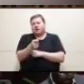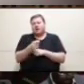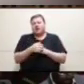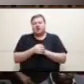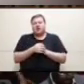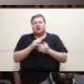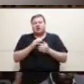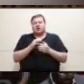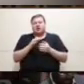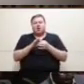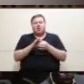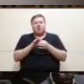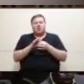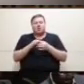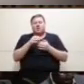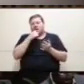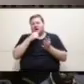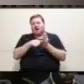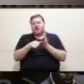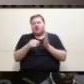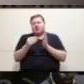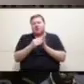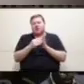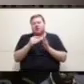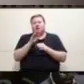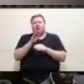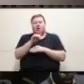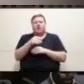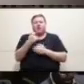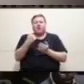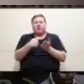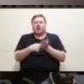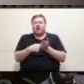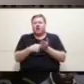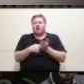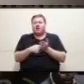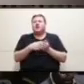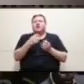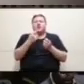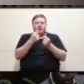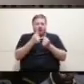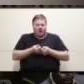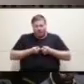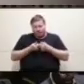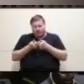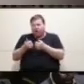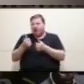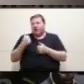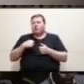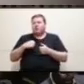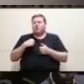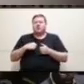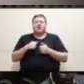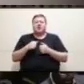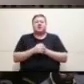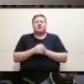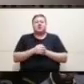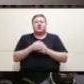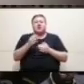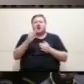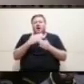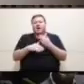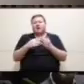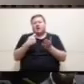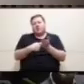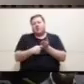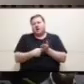commitment that he will send a letter, and if we have overpaid him, he will pay the money back to the municipality, and if he has been underpaid, he